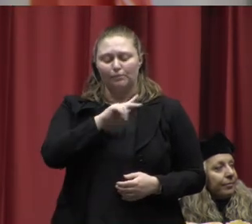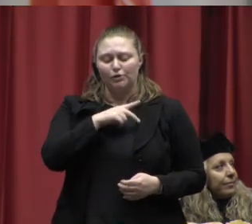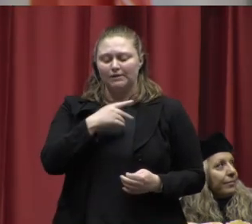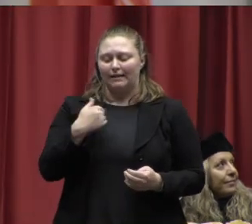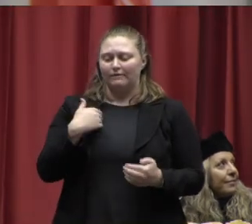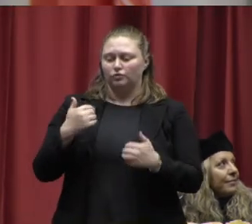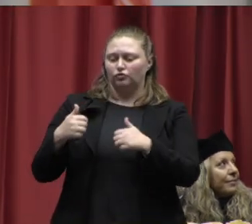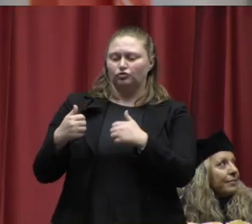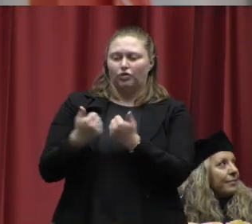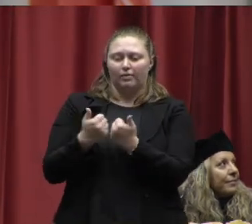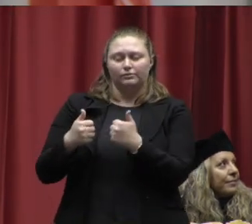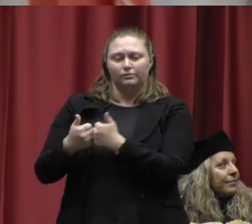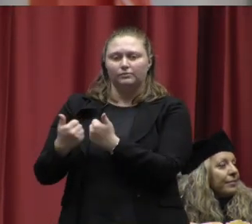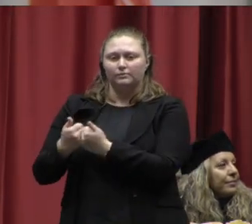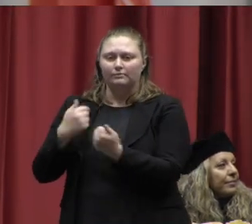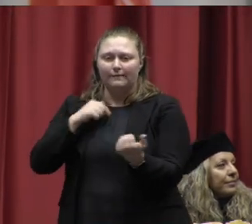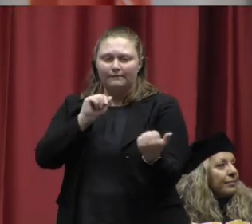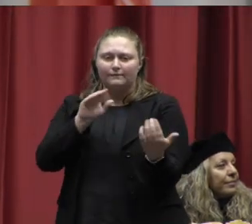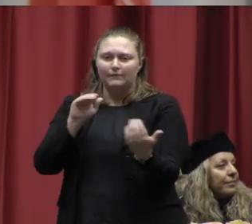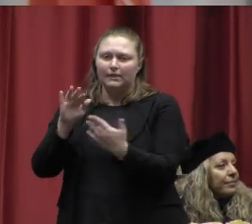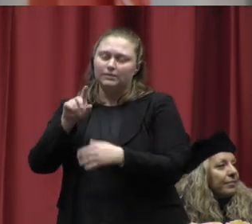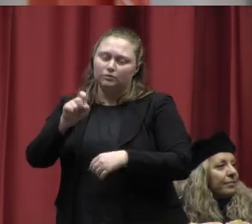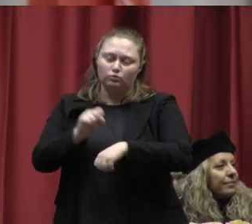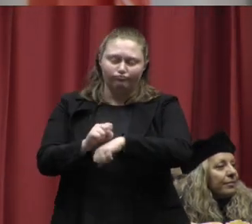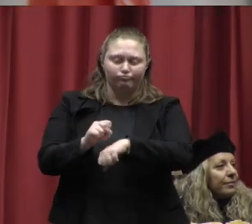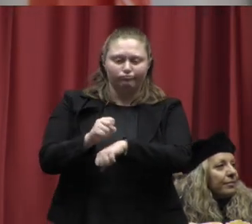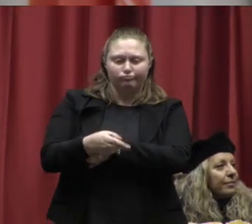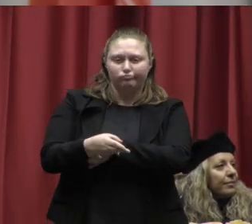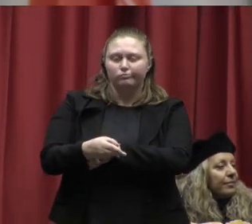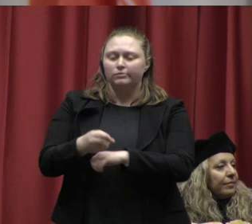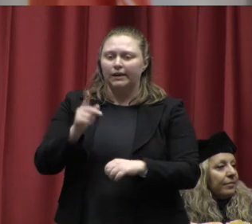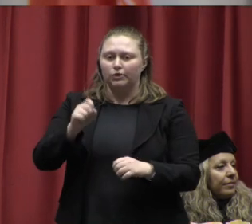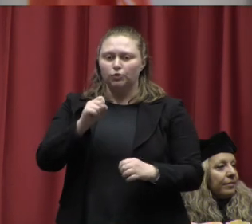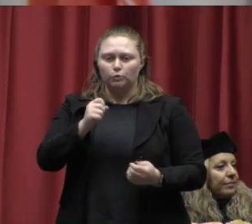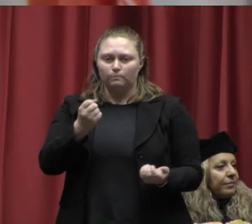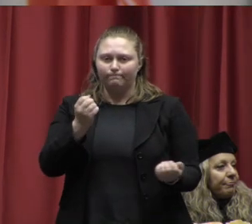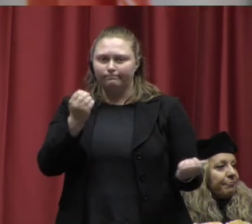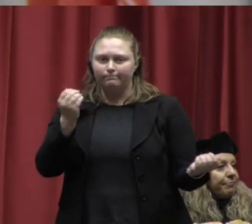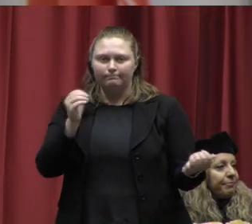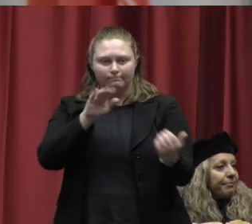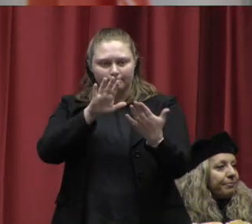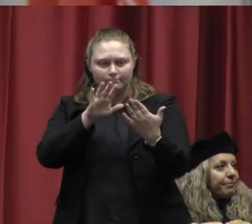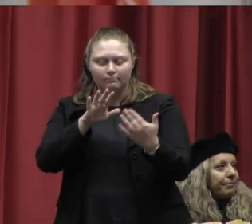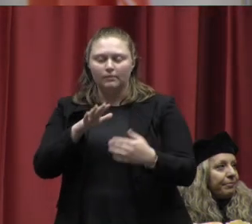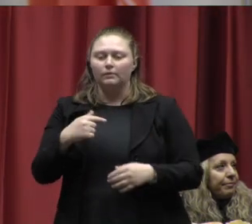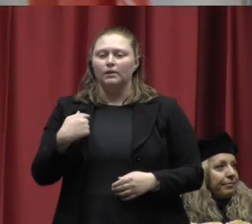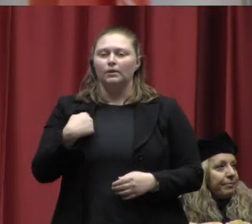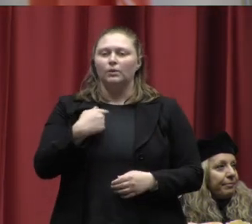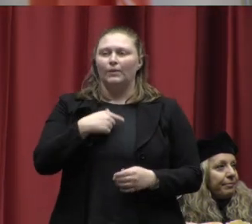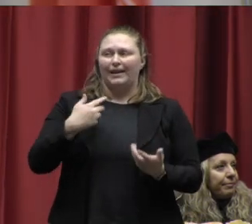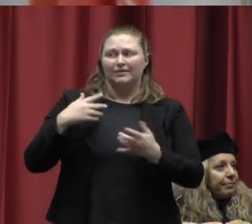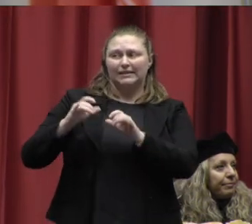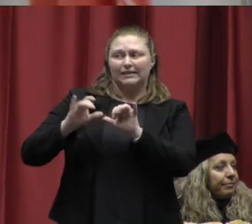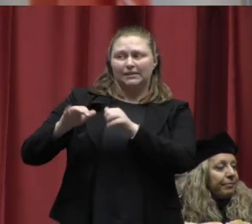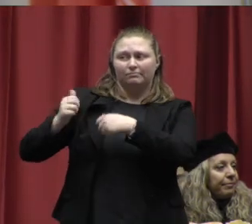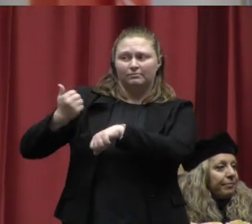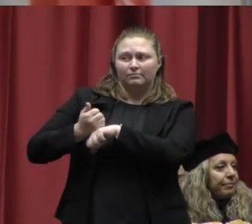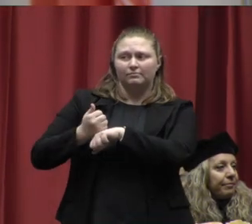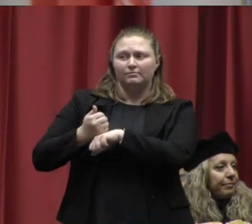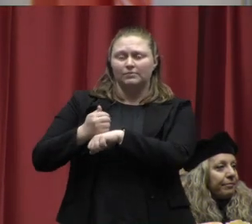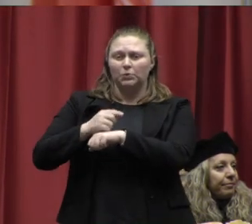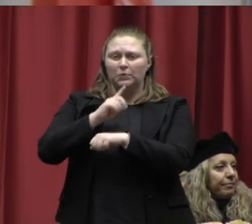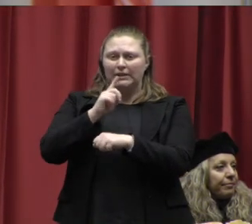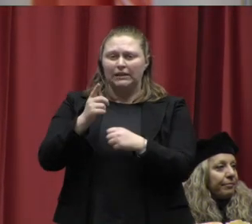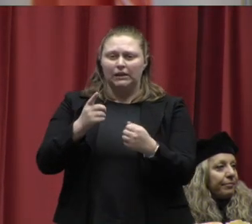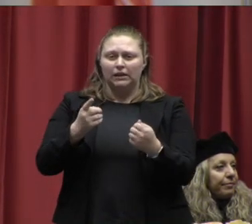of us have faced to overcome and be here today. We have fought against systems that were not designed to support us, and